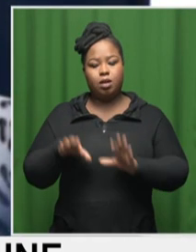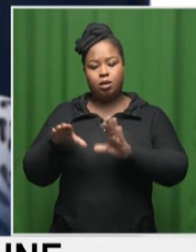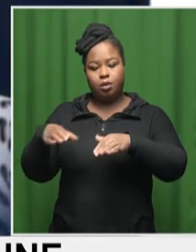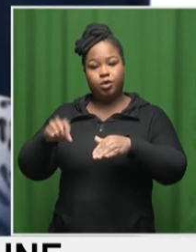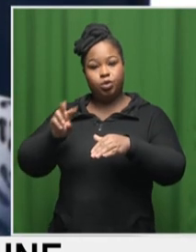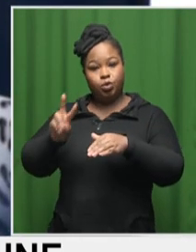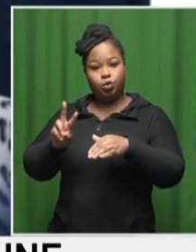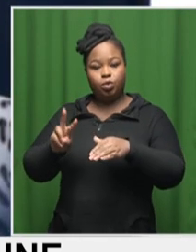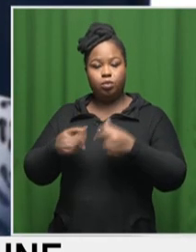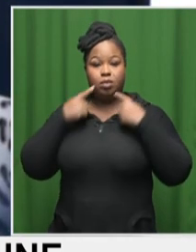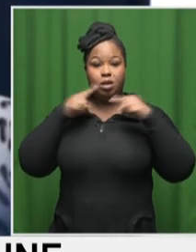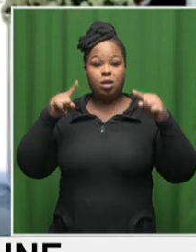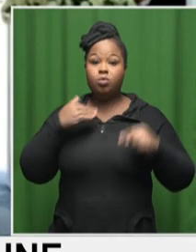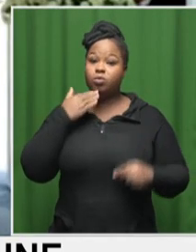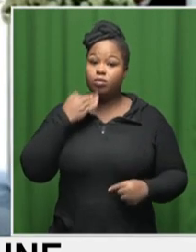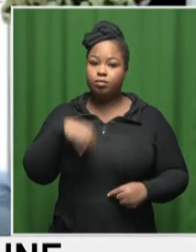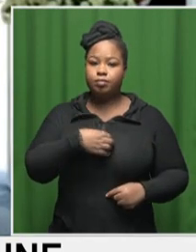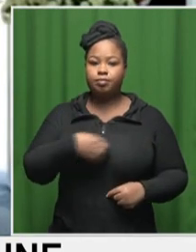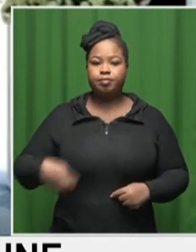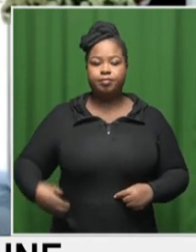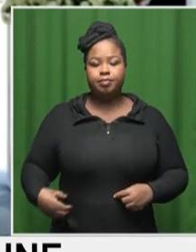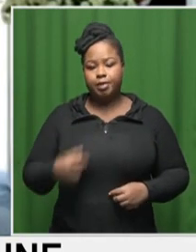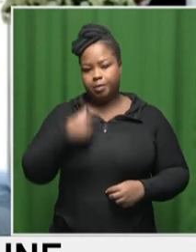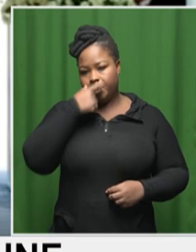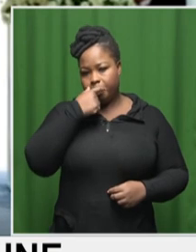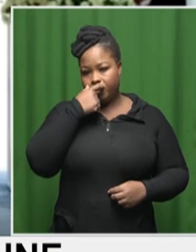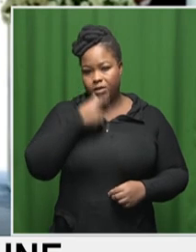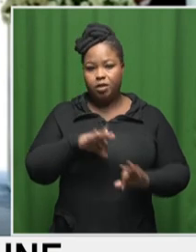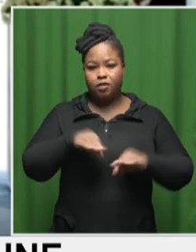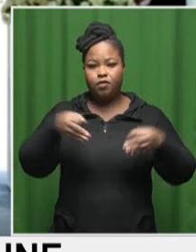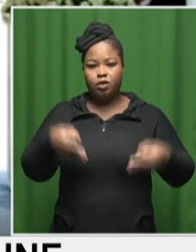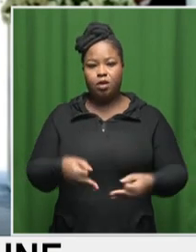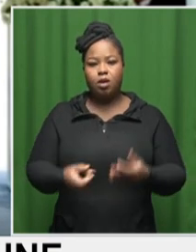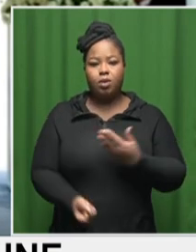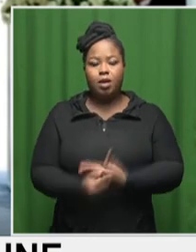2 by President Cyril Ramaphosa. He will be laid to rest at